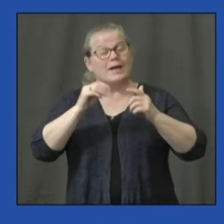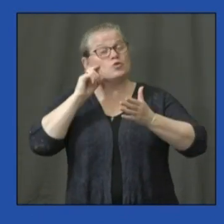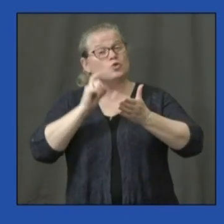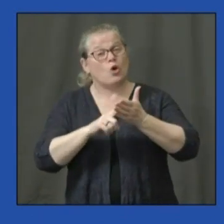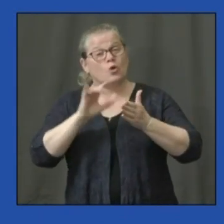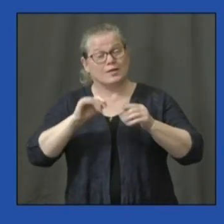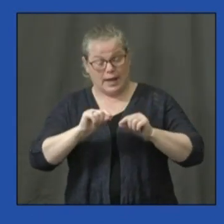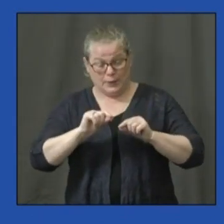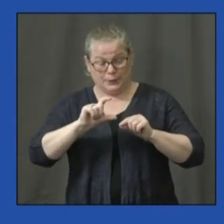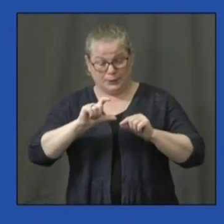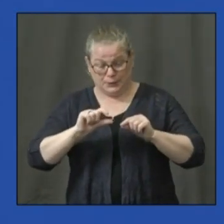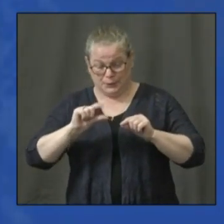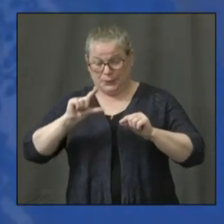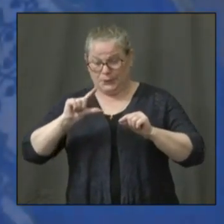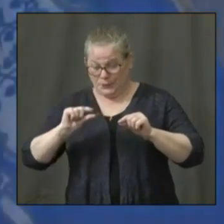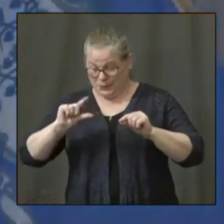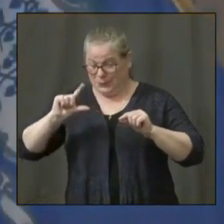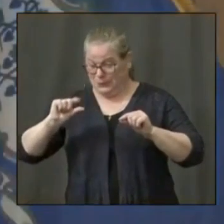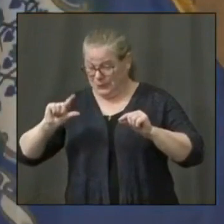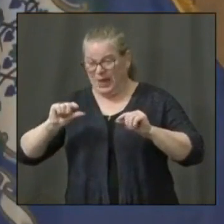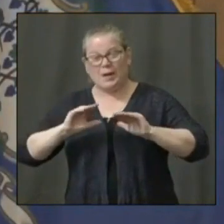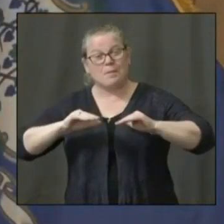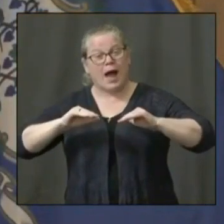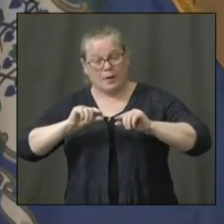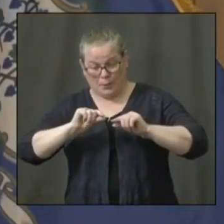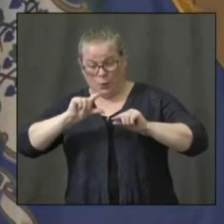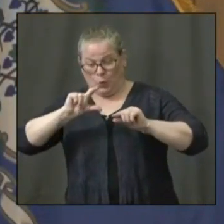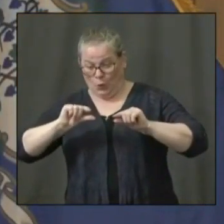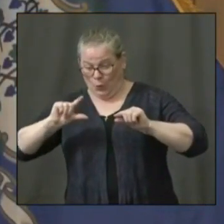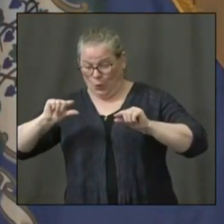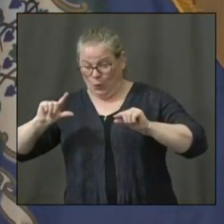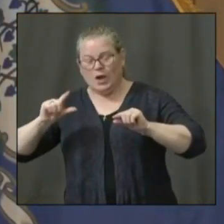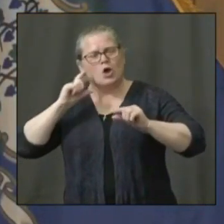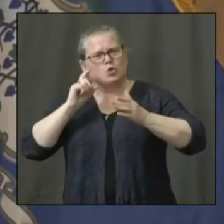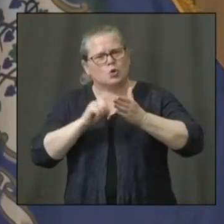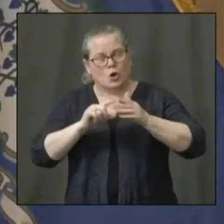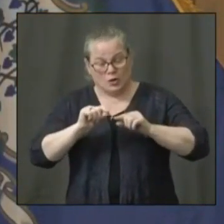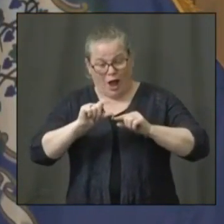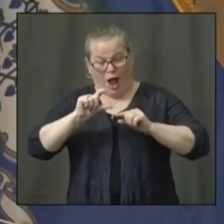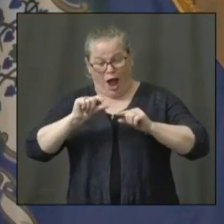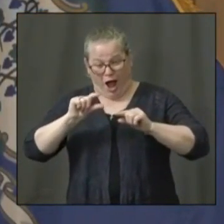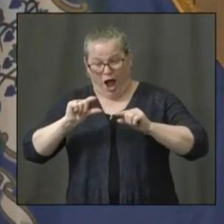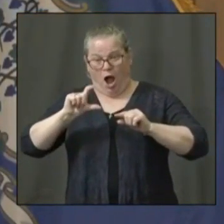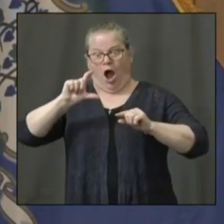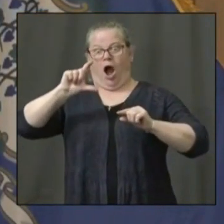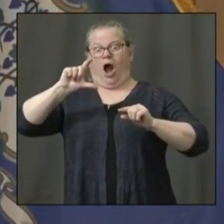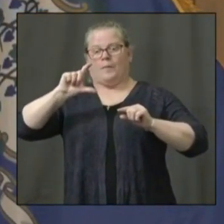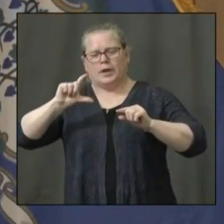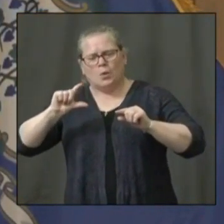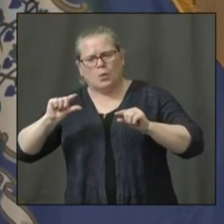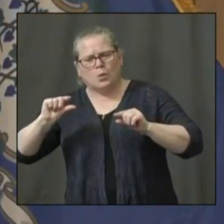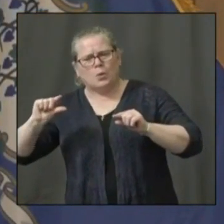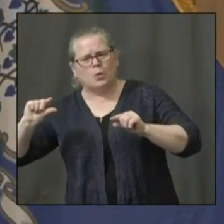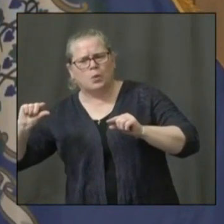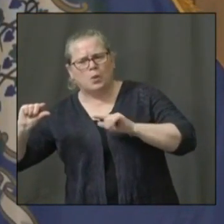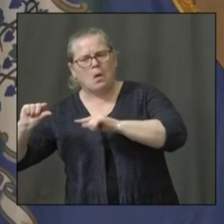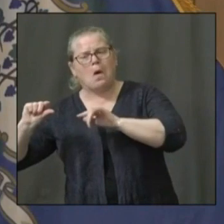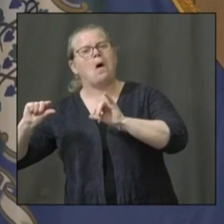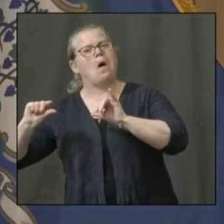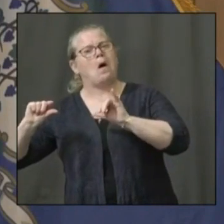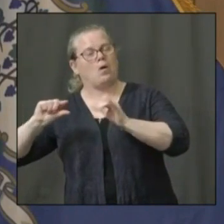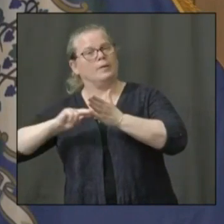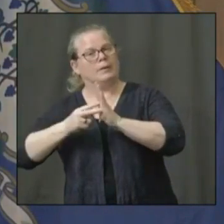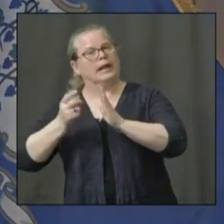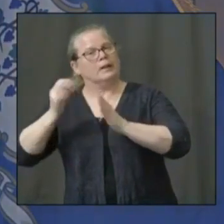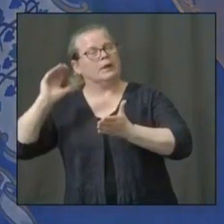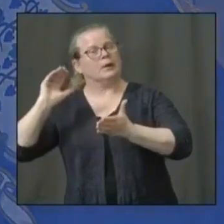trending slightly lower gives us and our hospitals the breathing room that we need so desperately. Final chart is, I